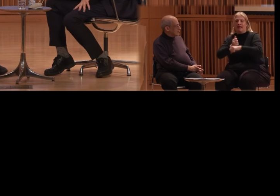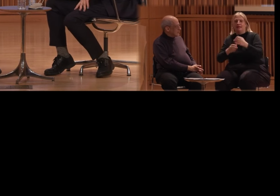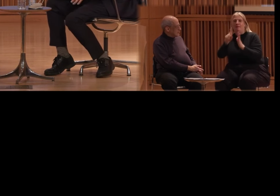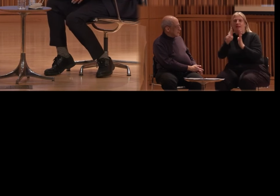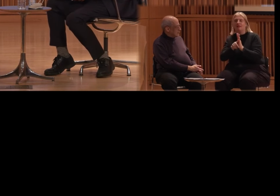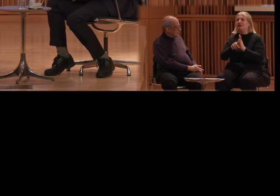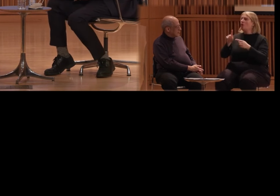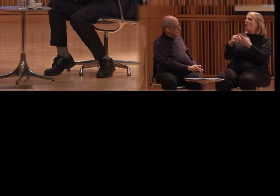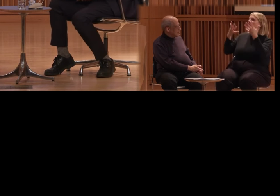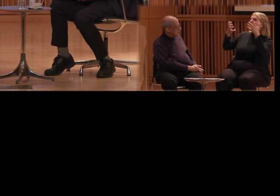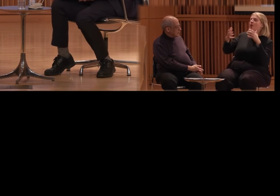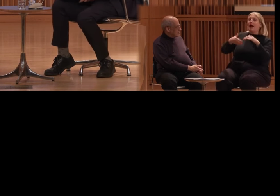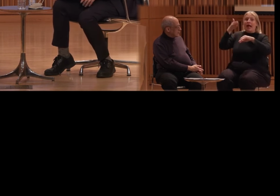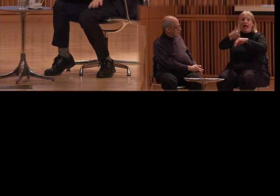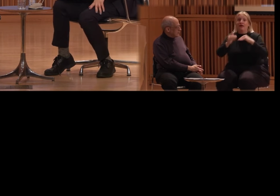peer review.